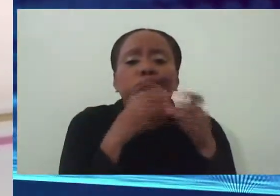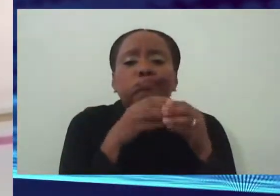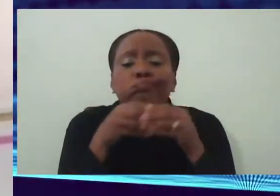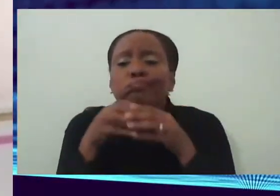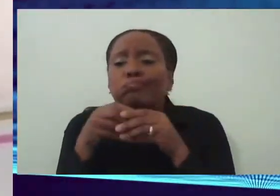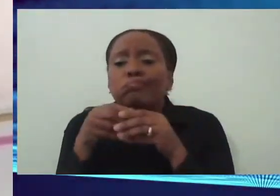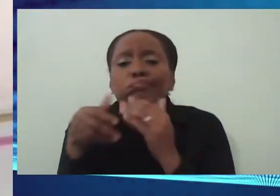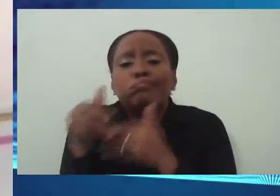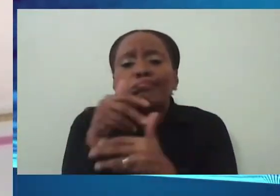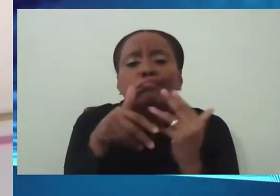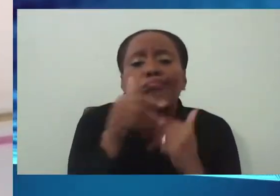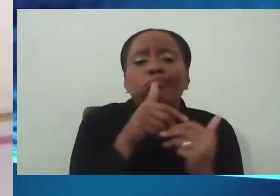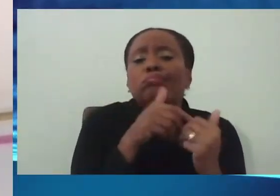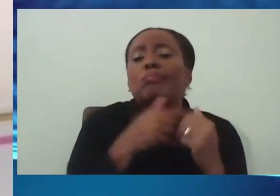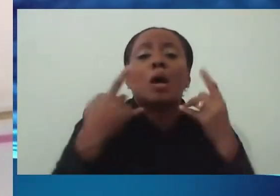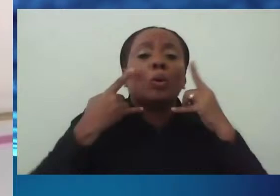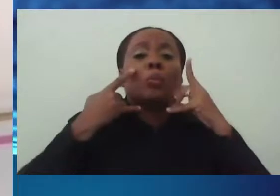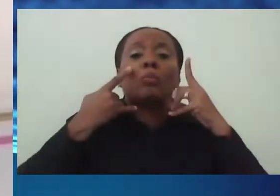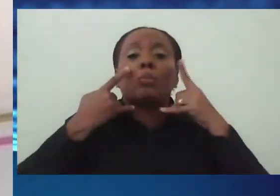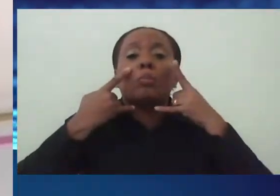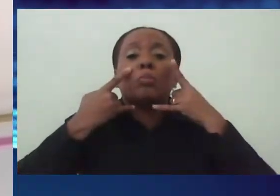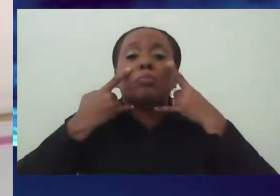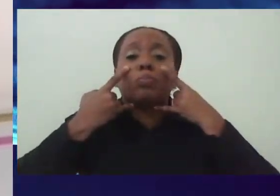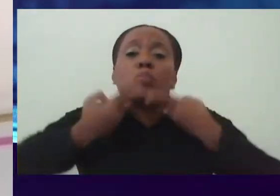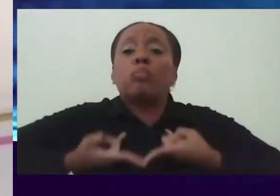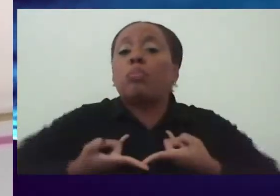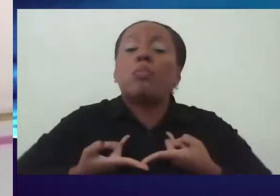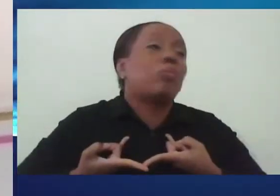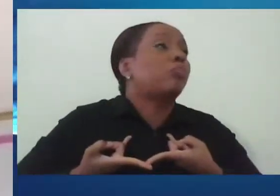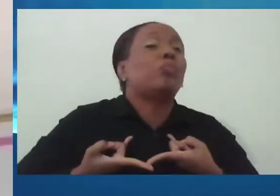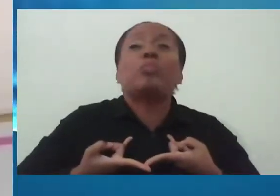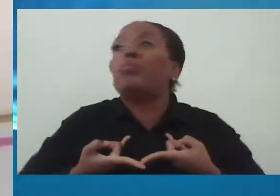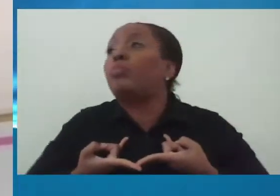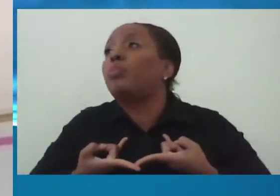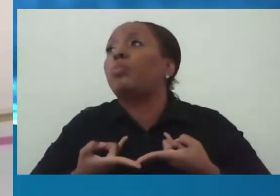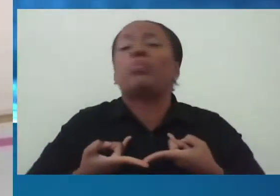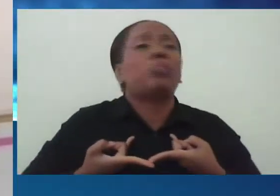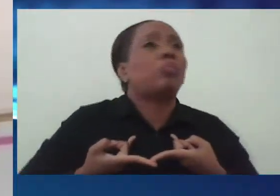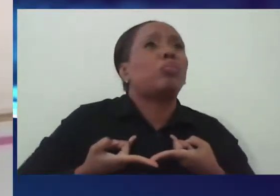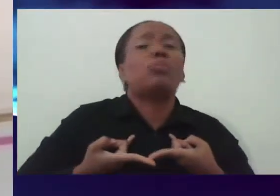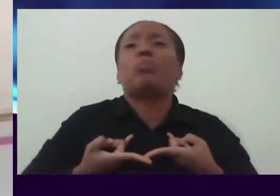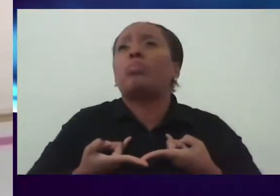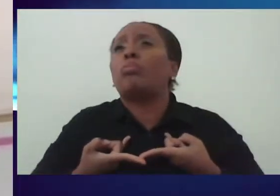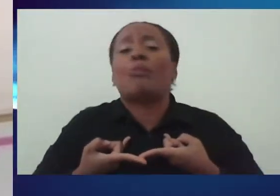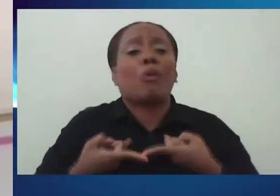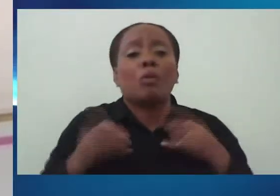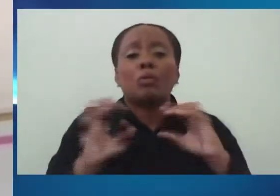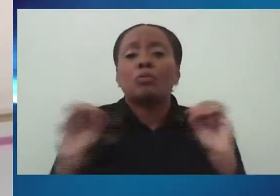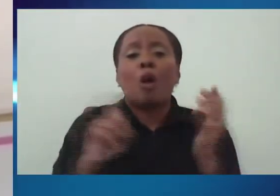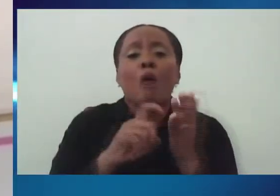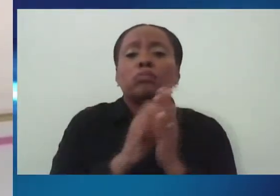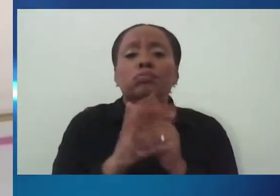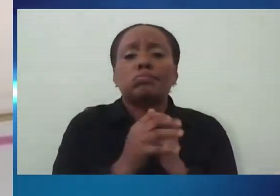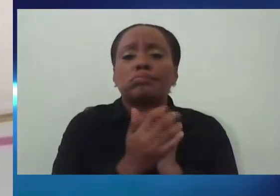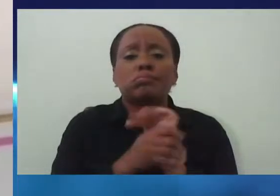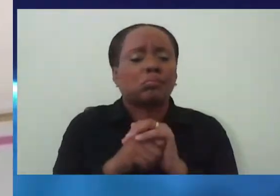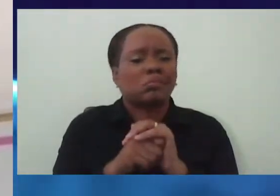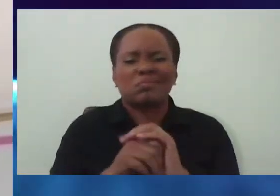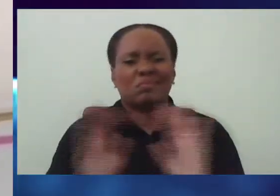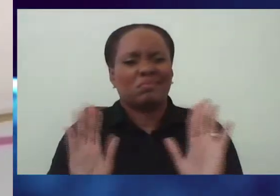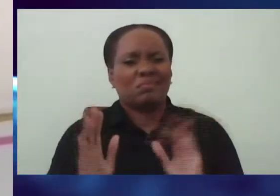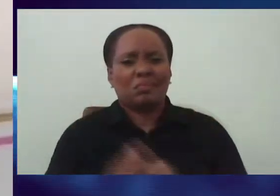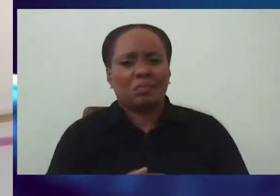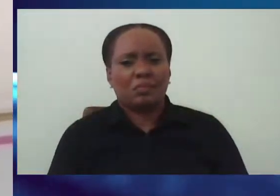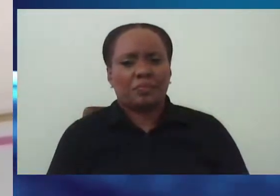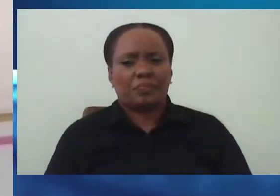sanitizing. We're not wearing our masks appropriately. But we want to say we can still affect transmission if we do these